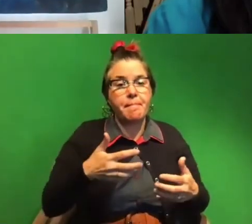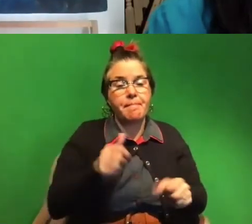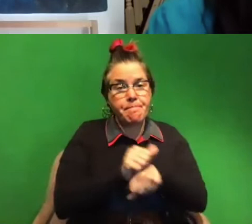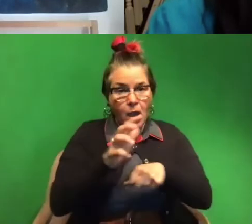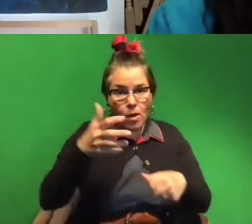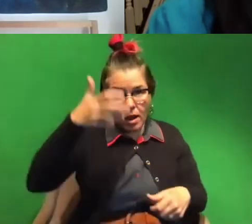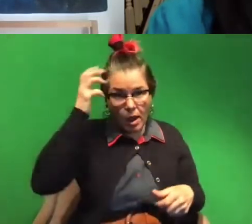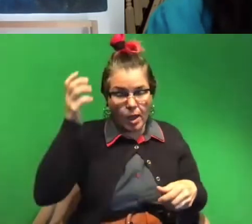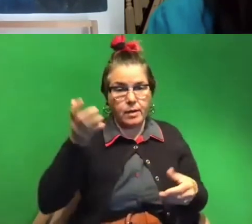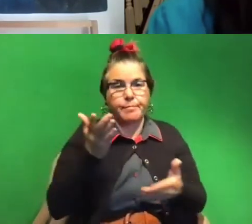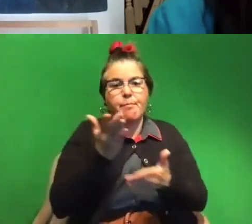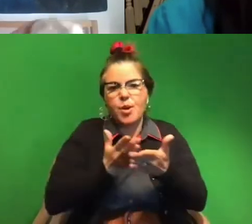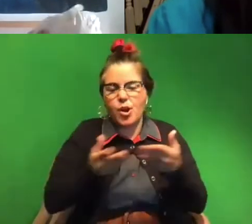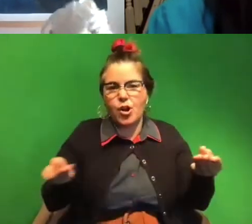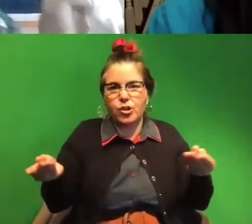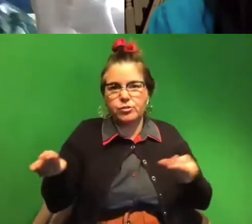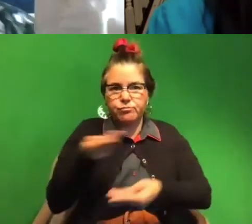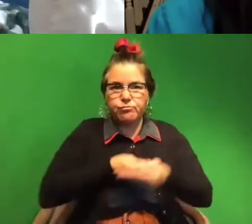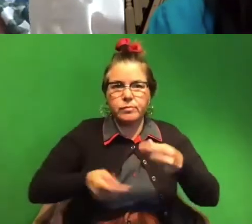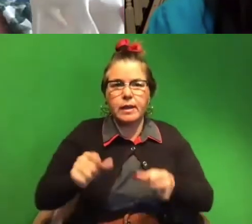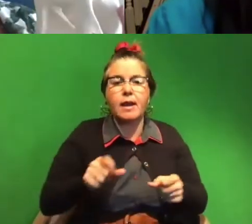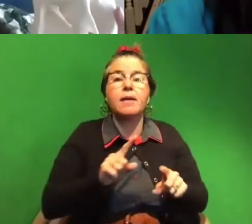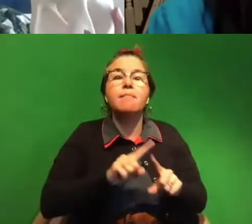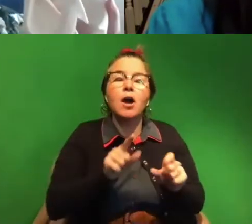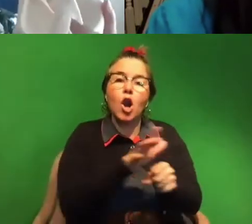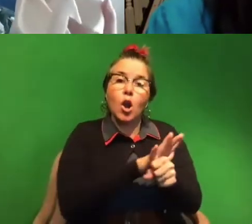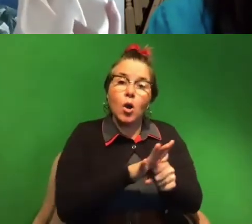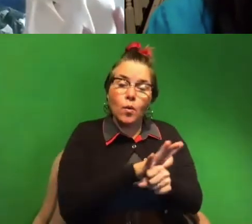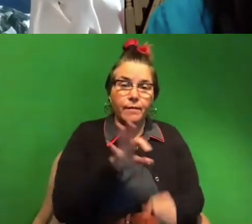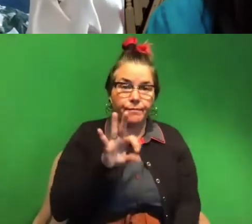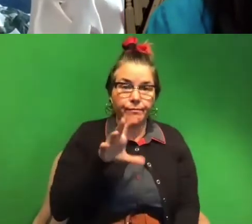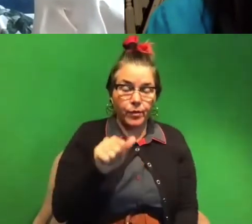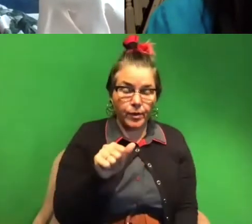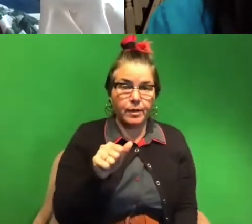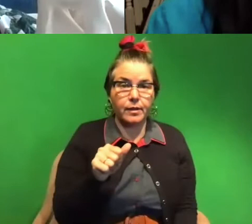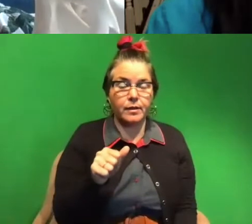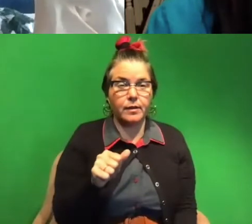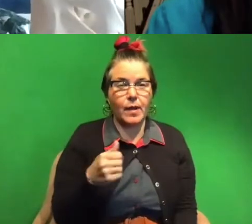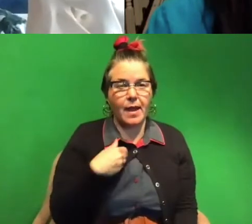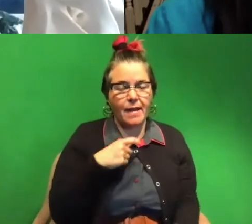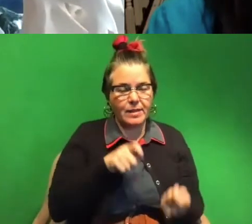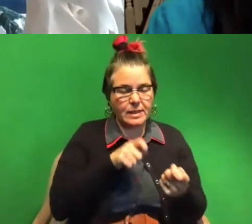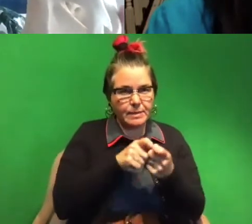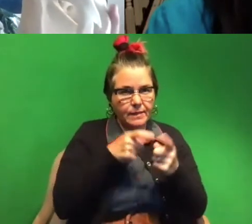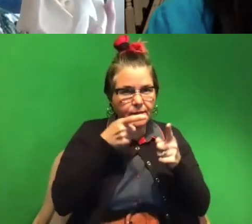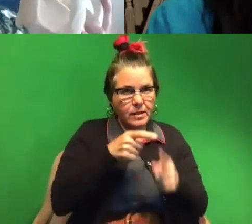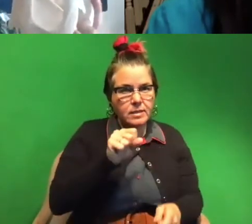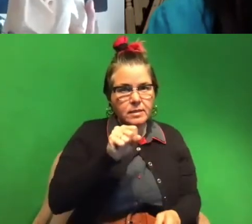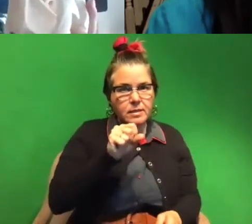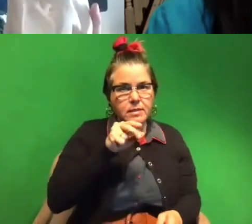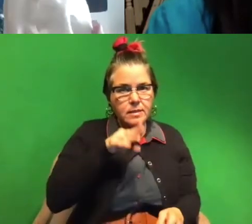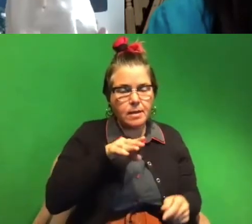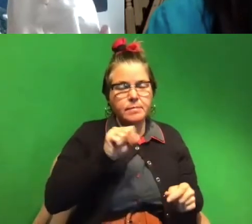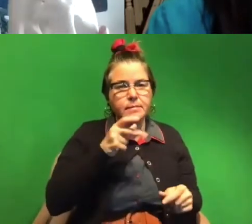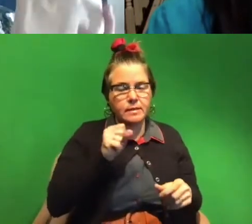Huh. However, locally, Florida, we have a specific subspecies of cougar, which